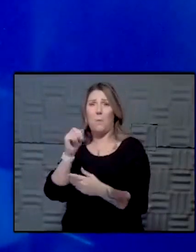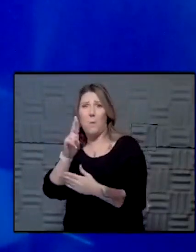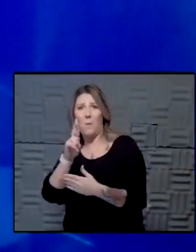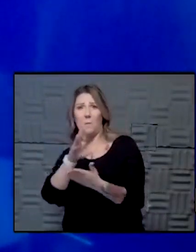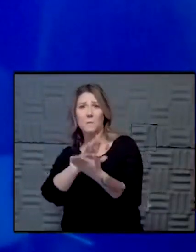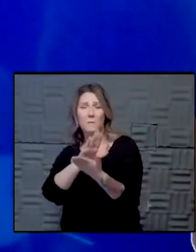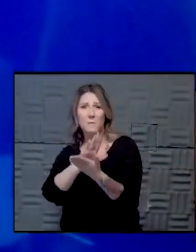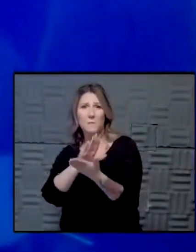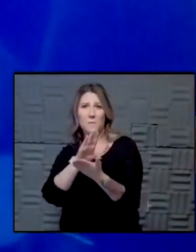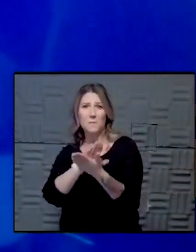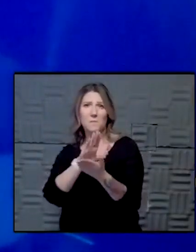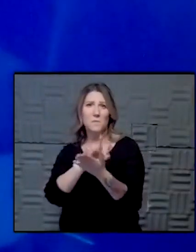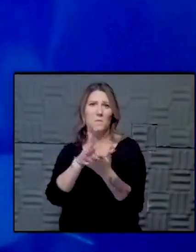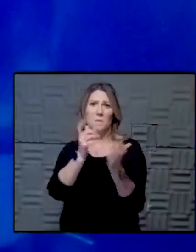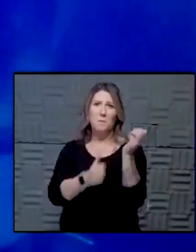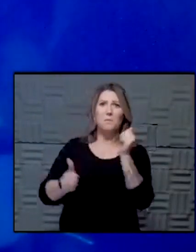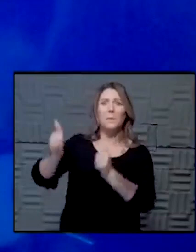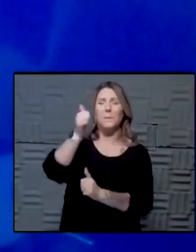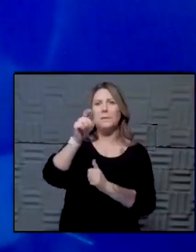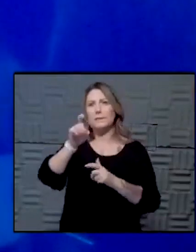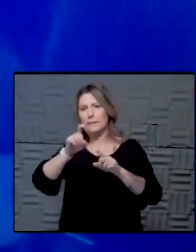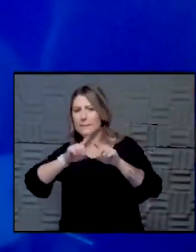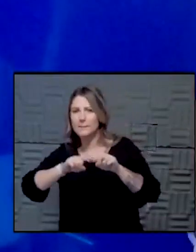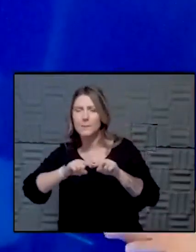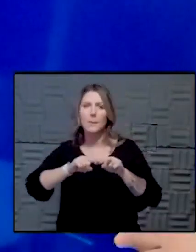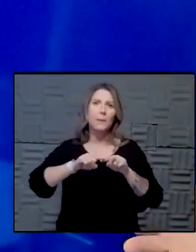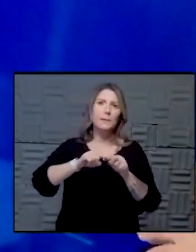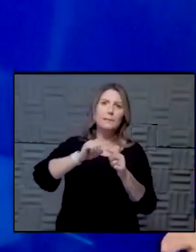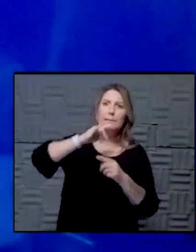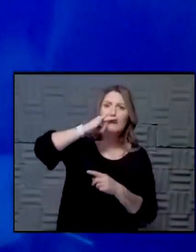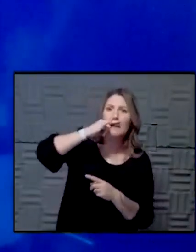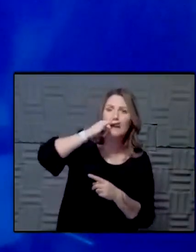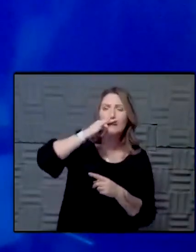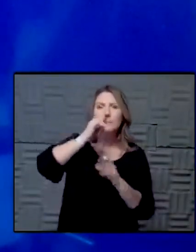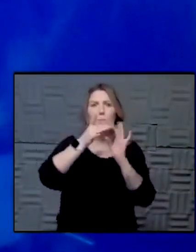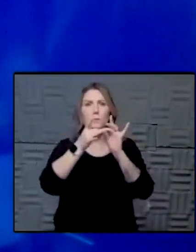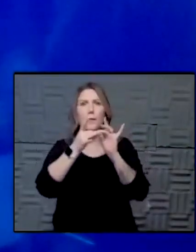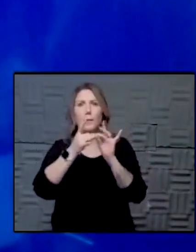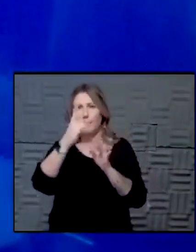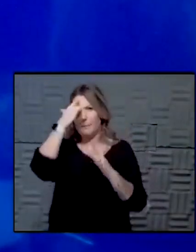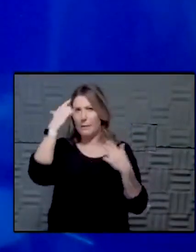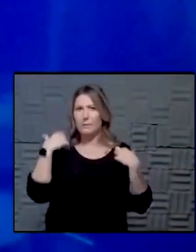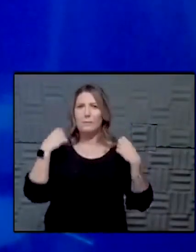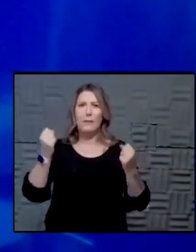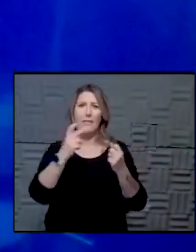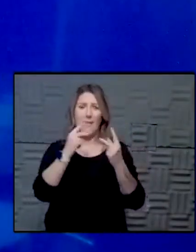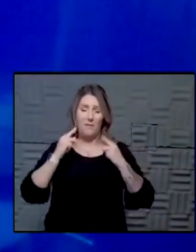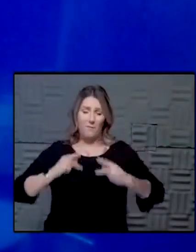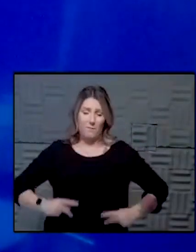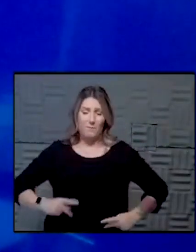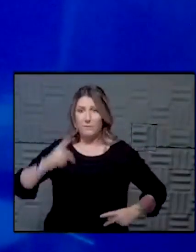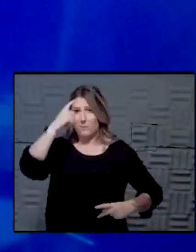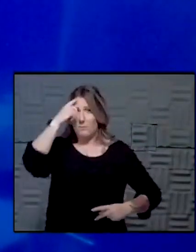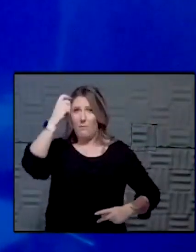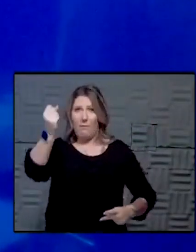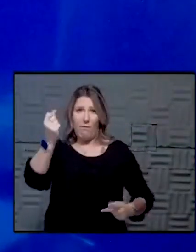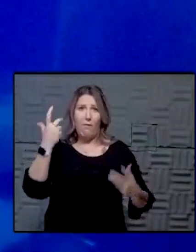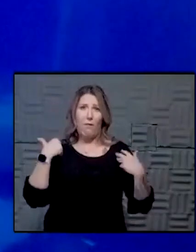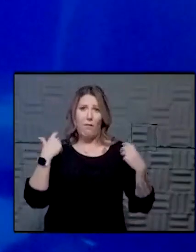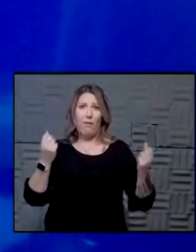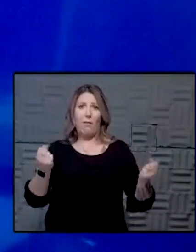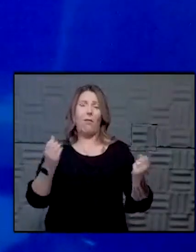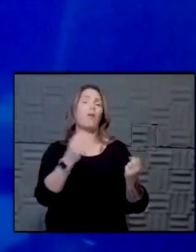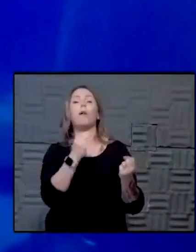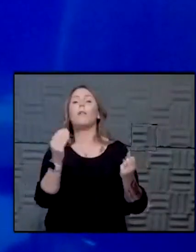will say, because they have to weigh all the risks around kids and mental health and things like that. We're just going to talk about physical health. And in our lane, I'll tell you, the more that